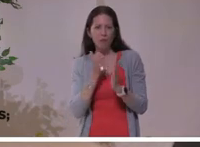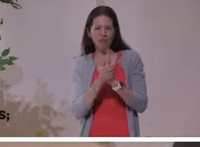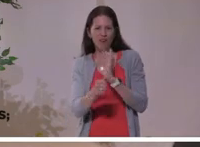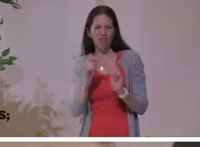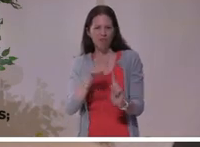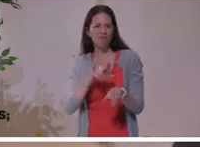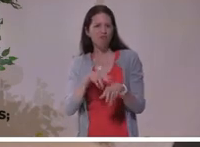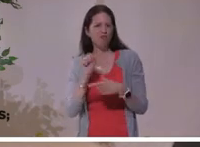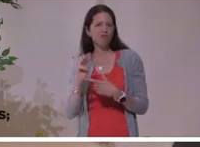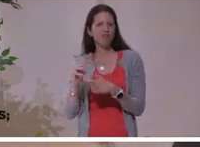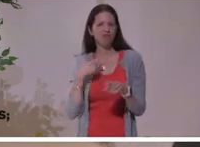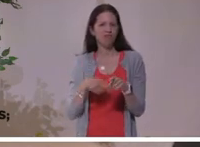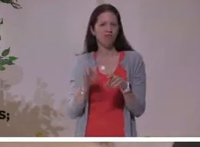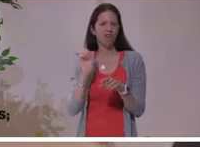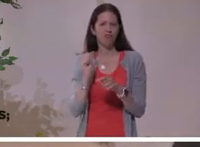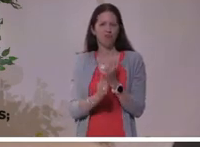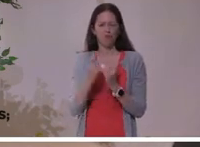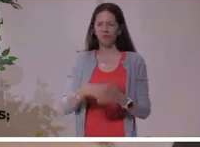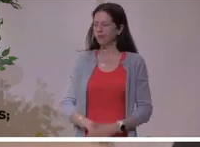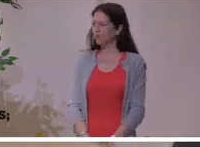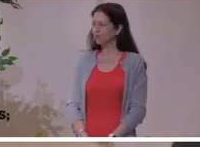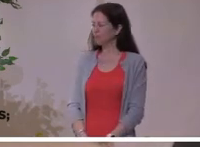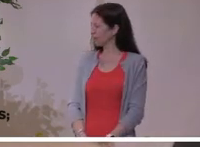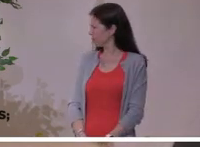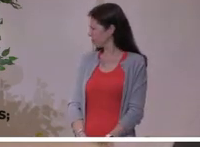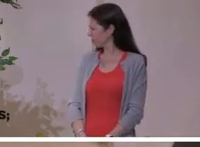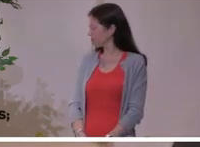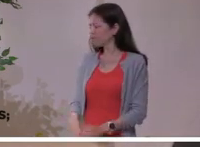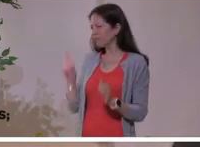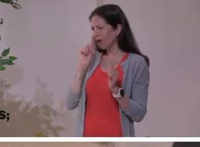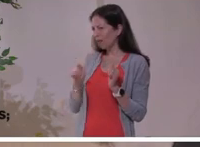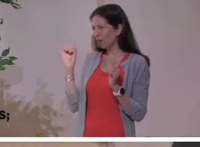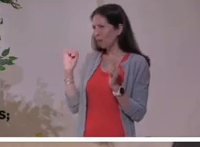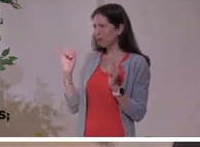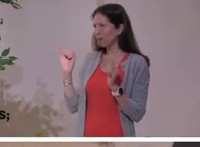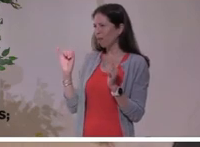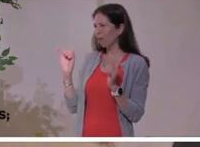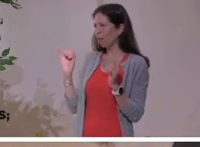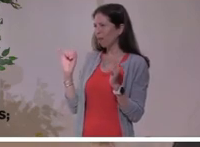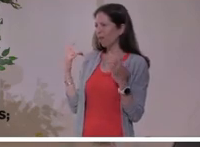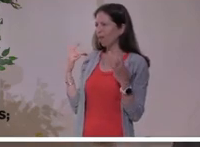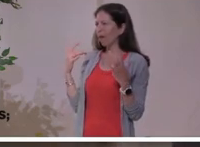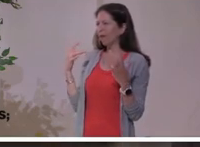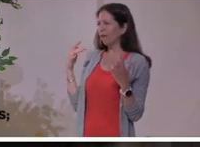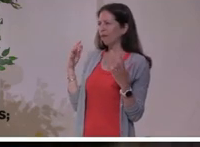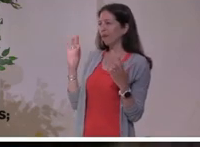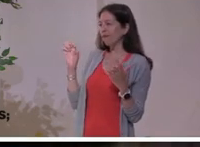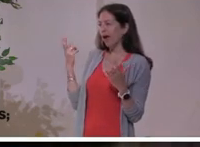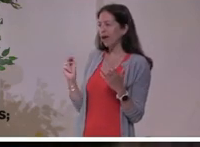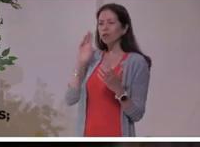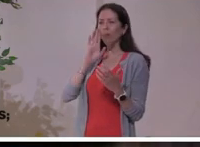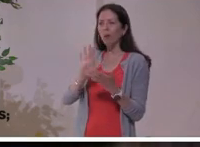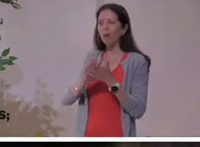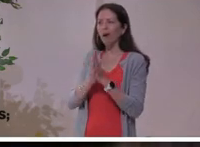now. And I think it's also is a democratized fashion. There are no longer any gatekeepers. The magazines don't right. say